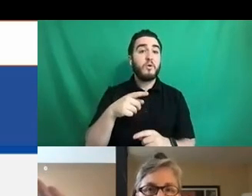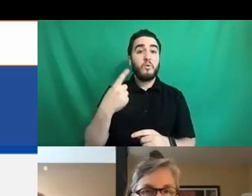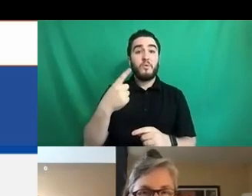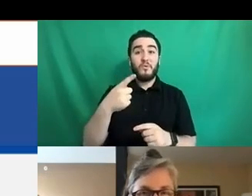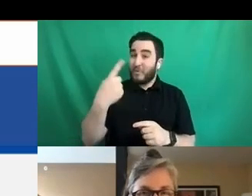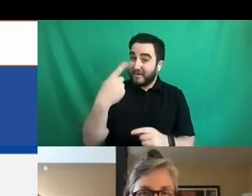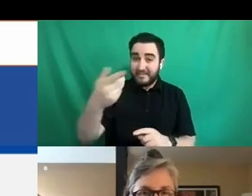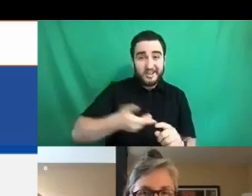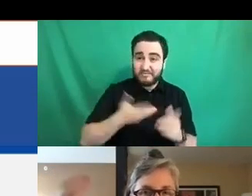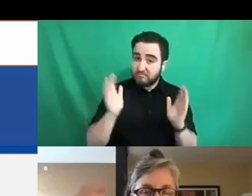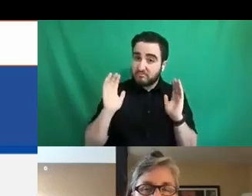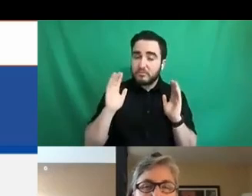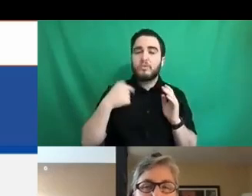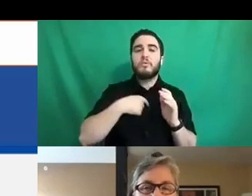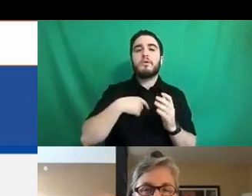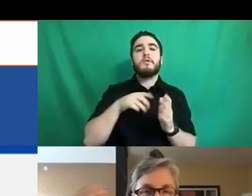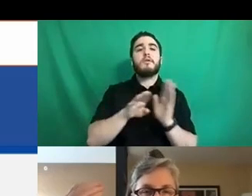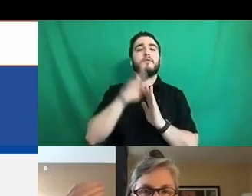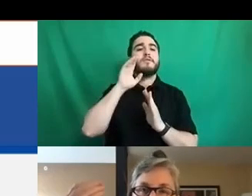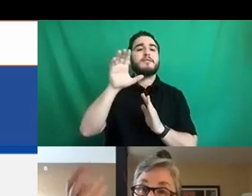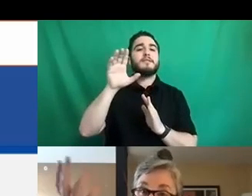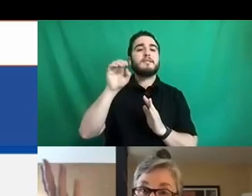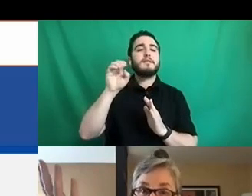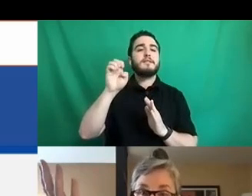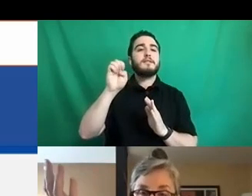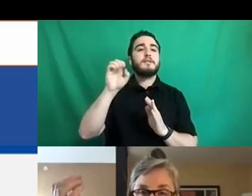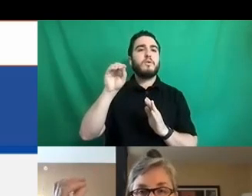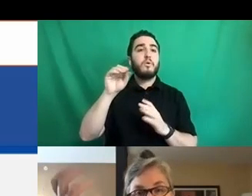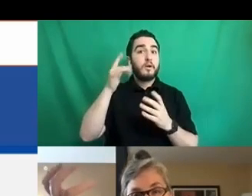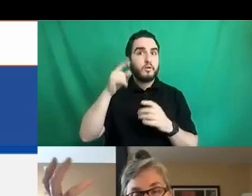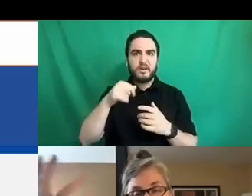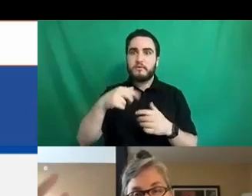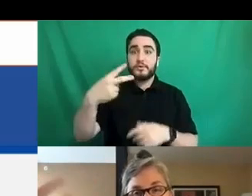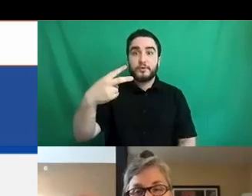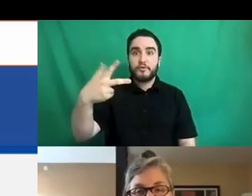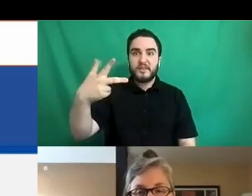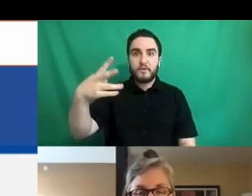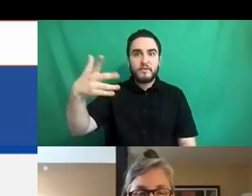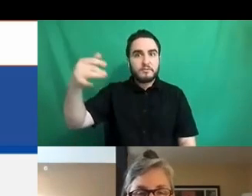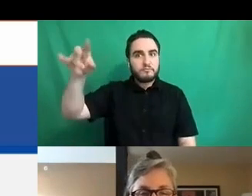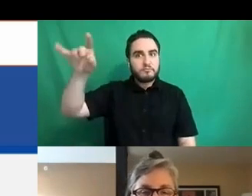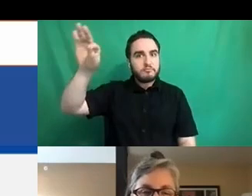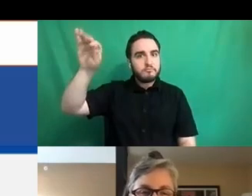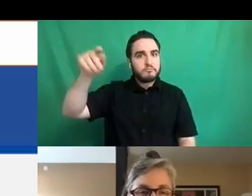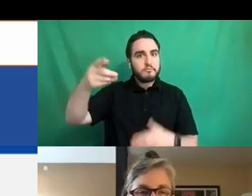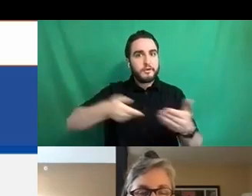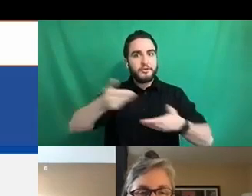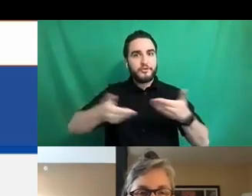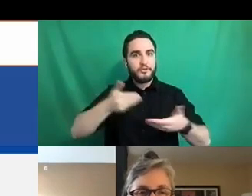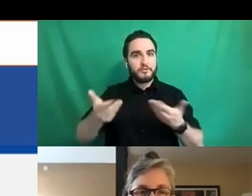making it for the CEO's desk, because soon we're going to talk about what if you hired 2 people or 5 people or etc. All right, next